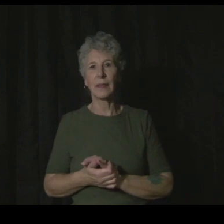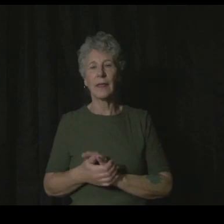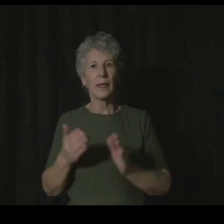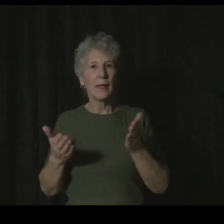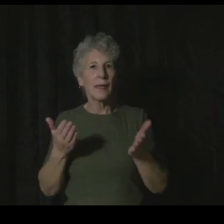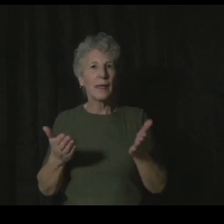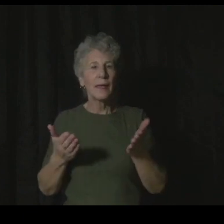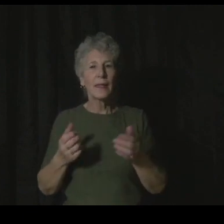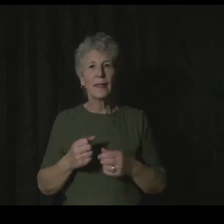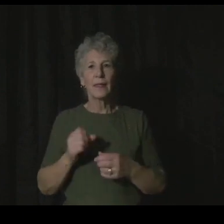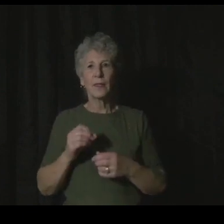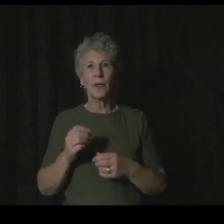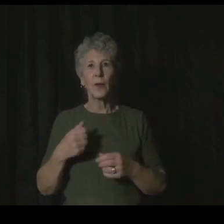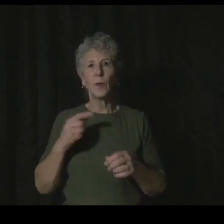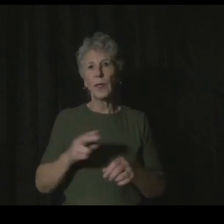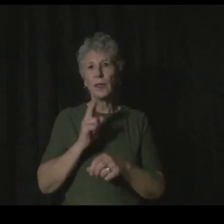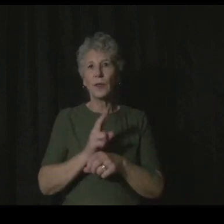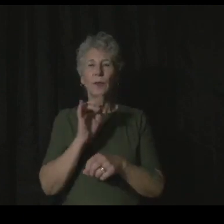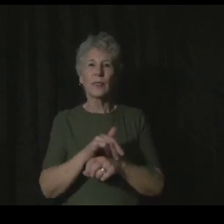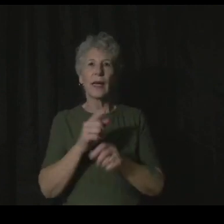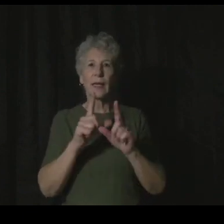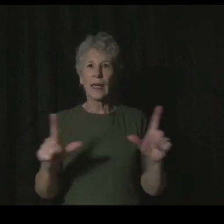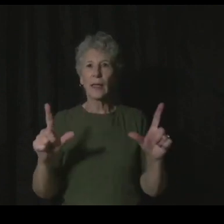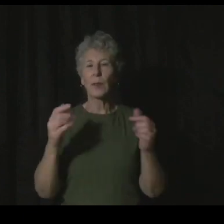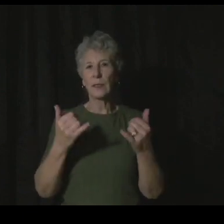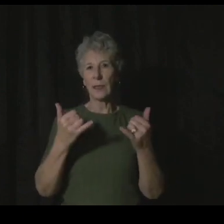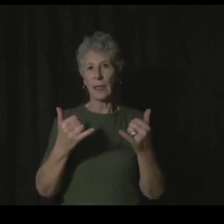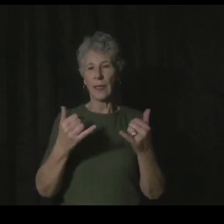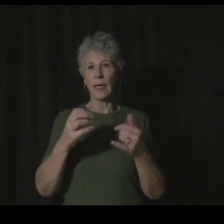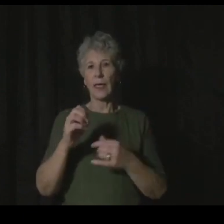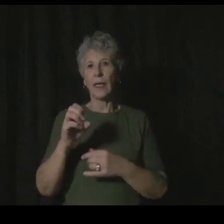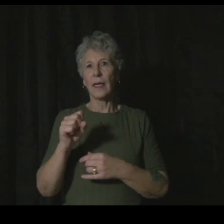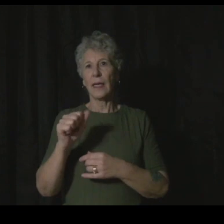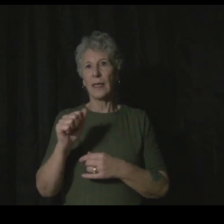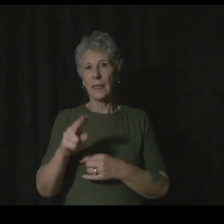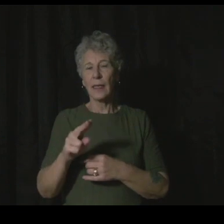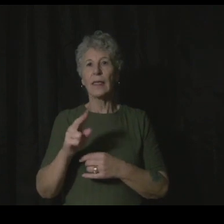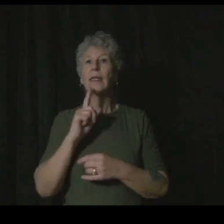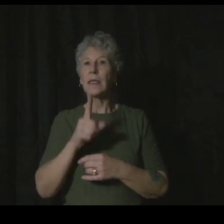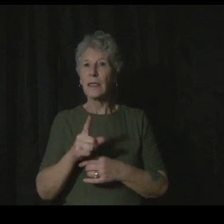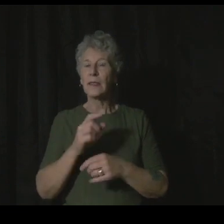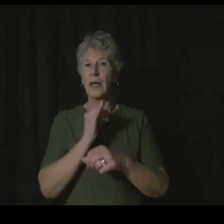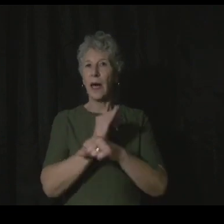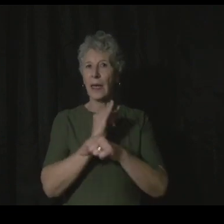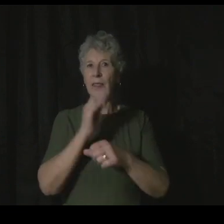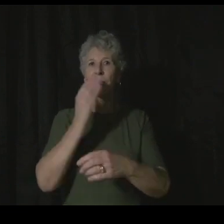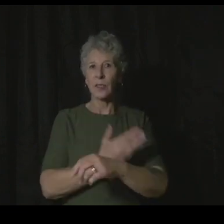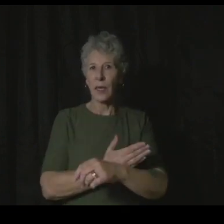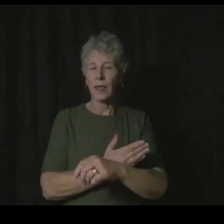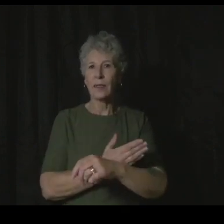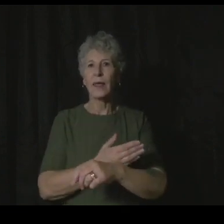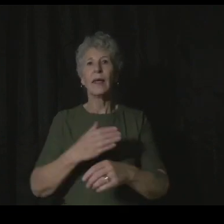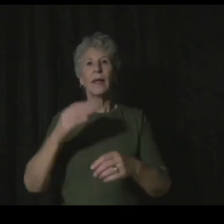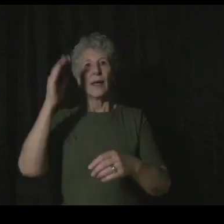And so we even use that language today. Esau is Isaac's son. He fathered the